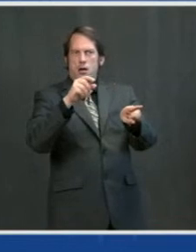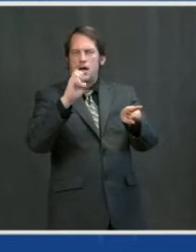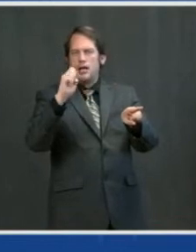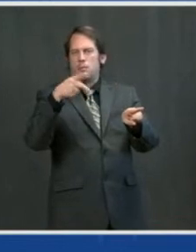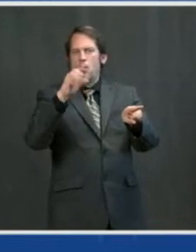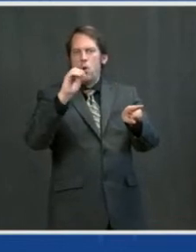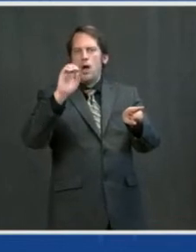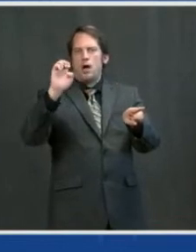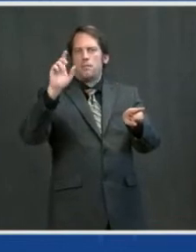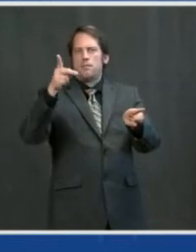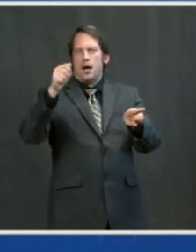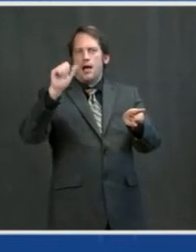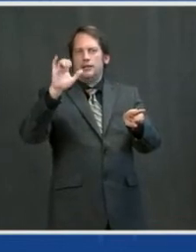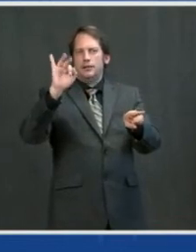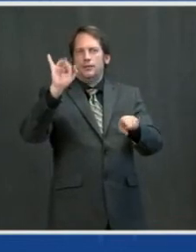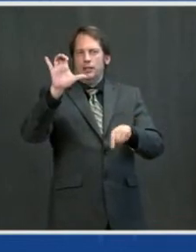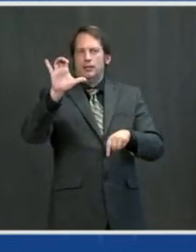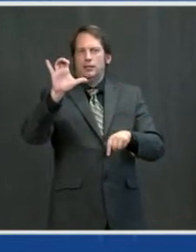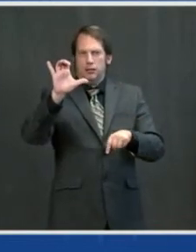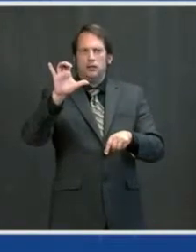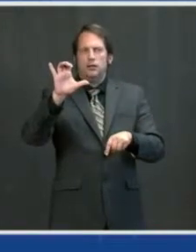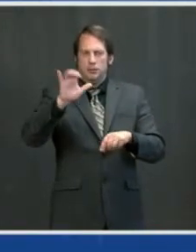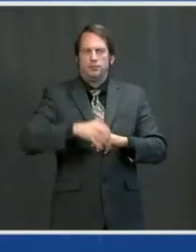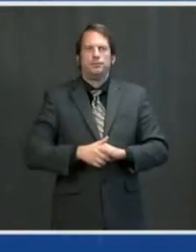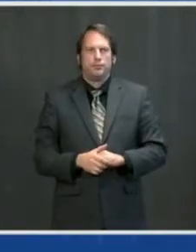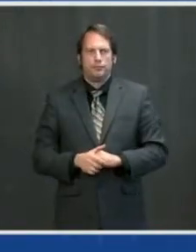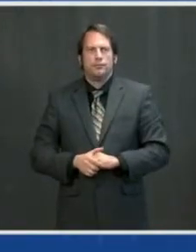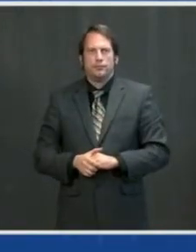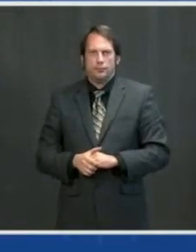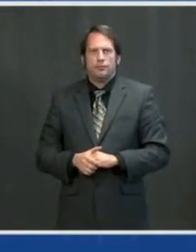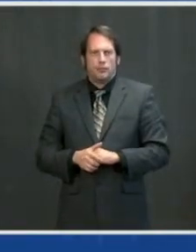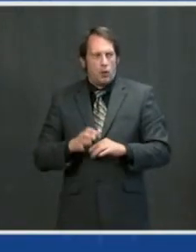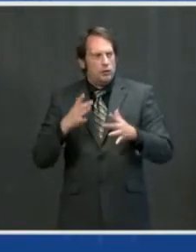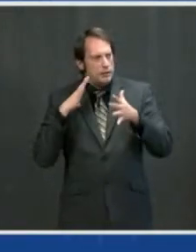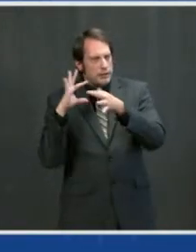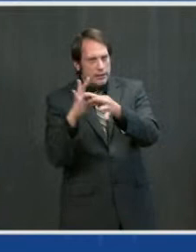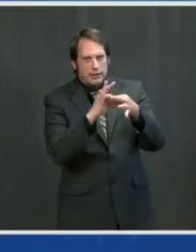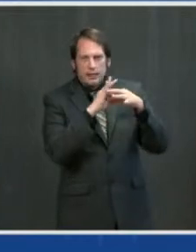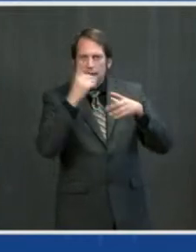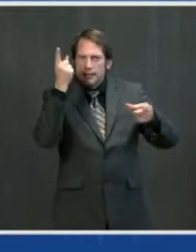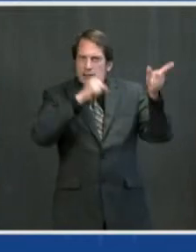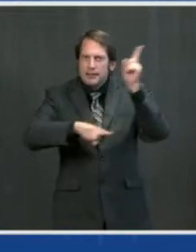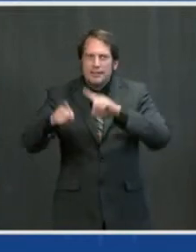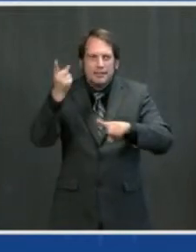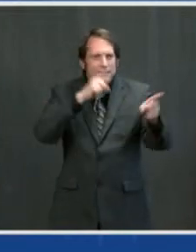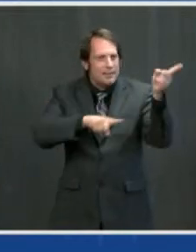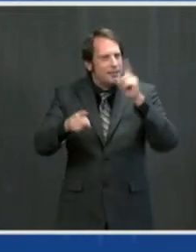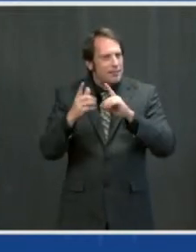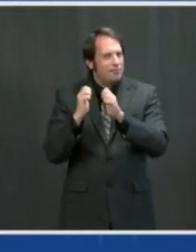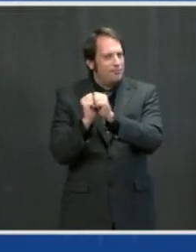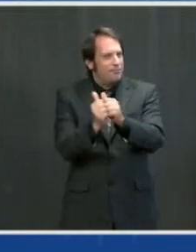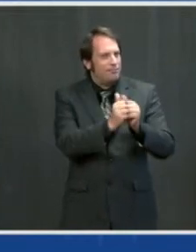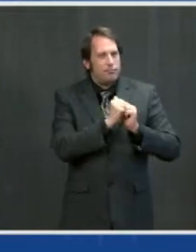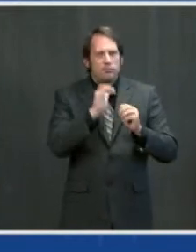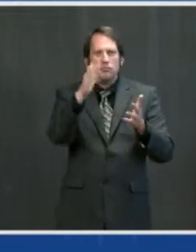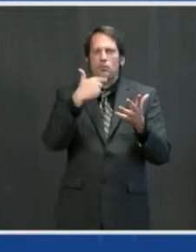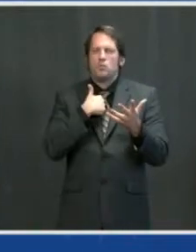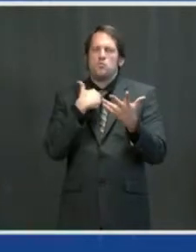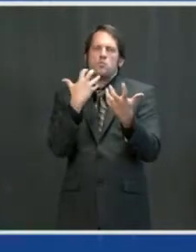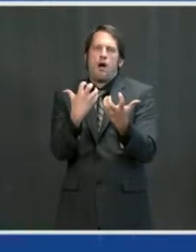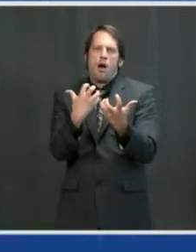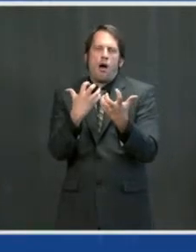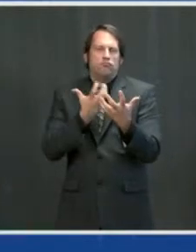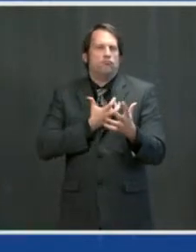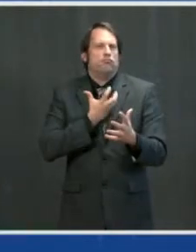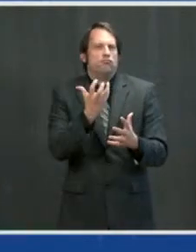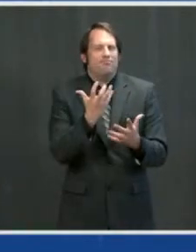deeper cooperation with Joe. I once again express my heartfelt gratitude for the